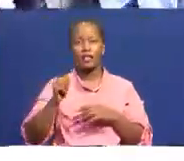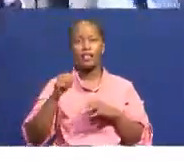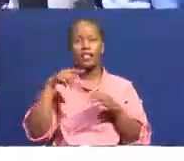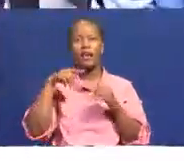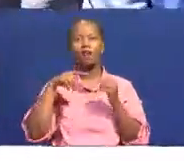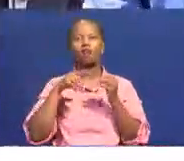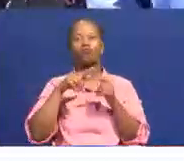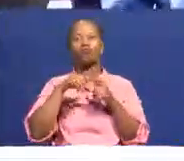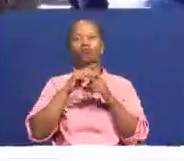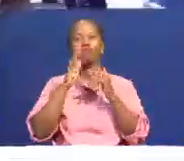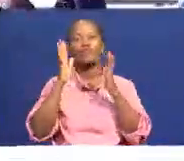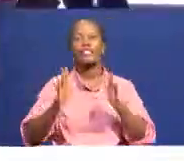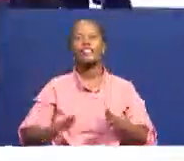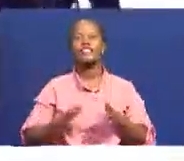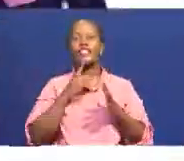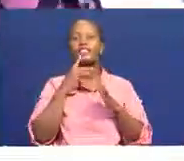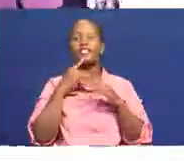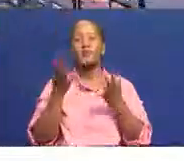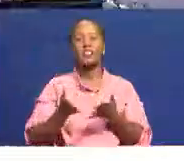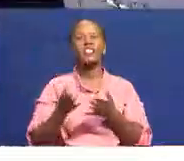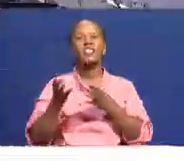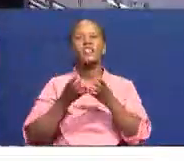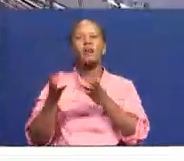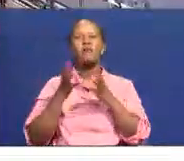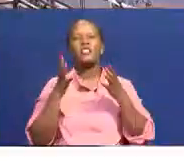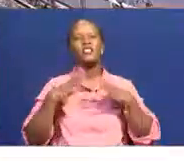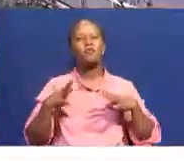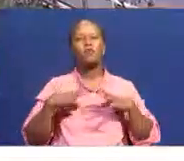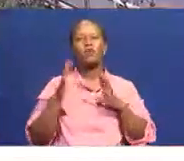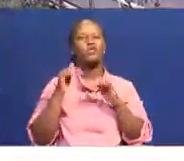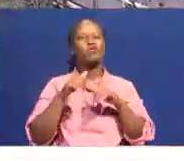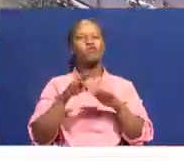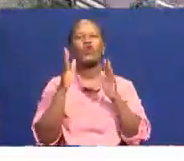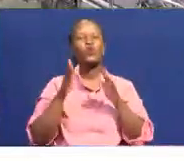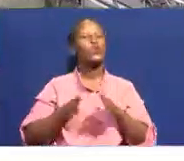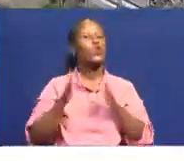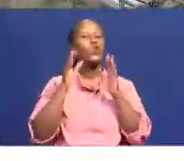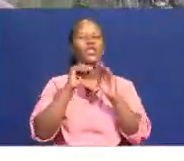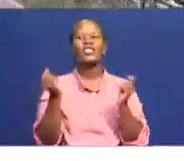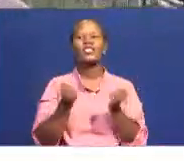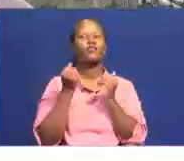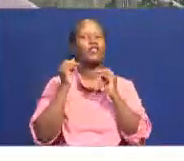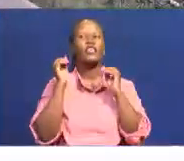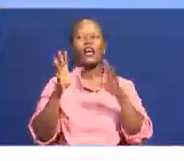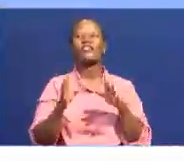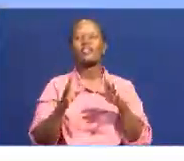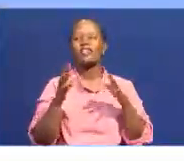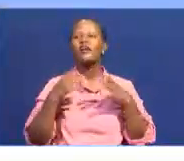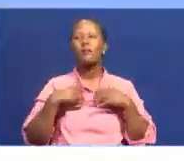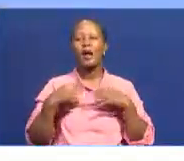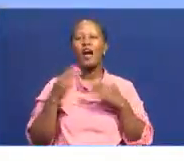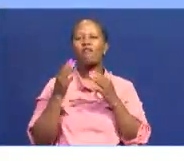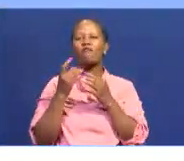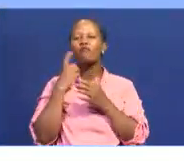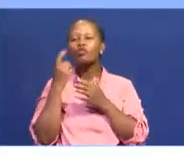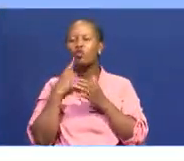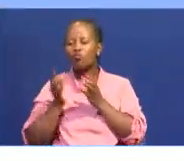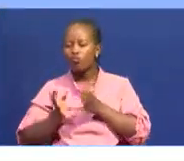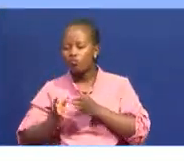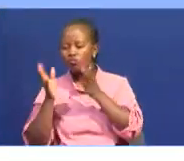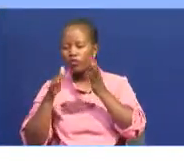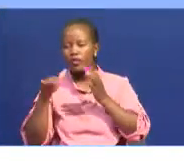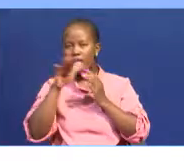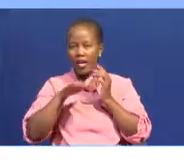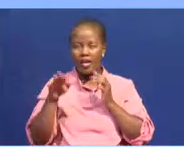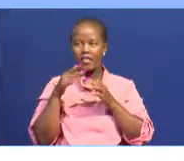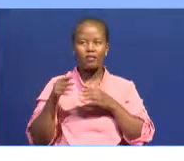Eunice Kiambi, the said traders are violating road safety laws by placing gravel sheds on areas reserved for road expansion. And